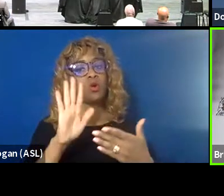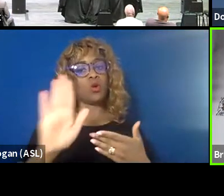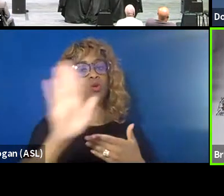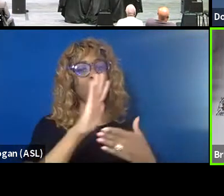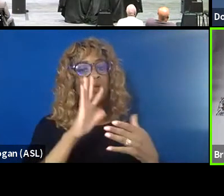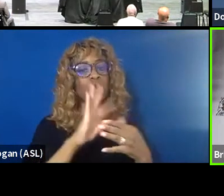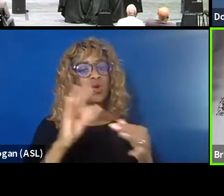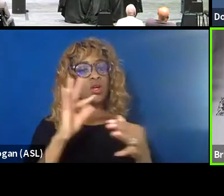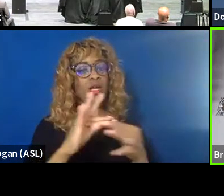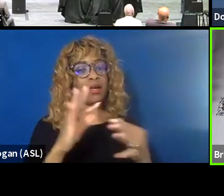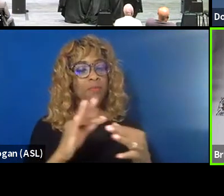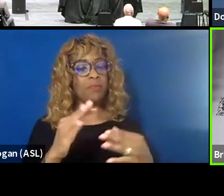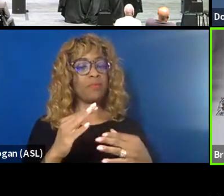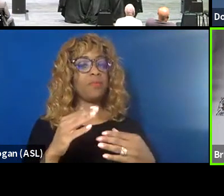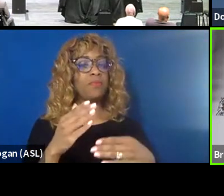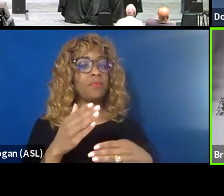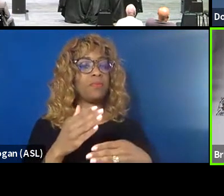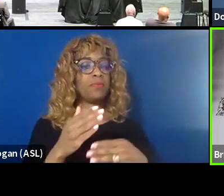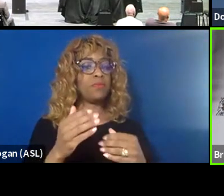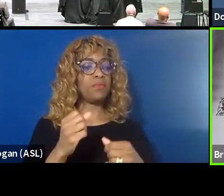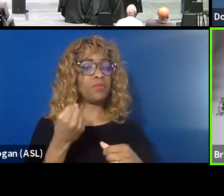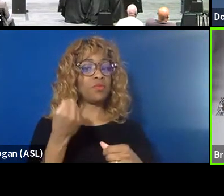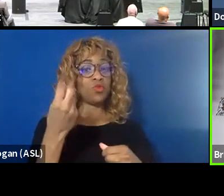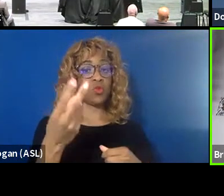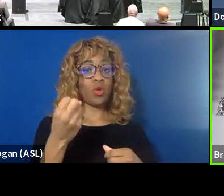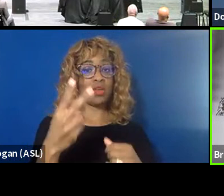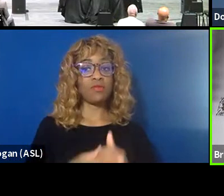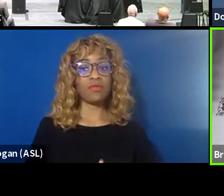to share with the commission. 12.